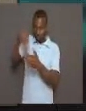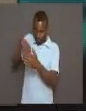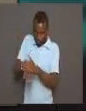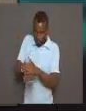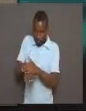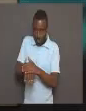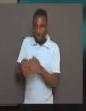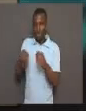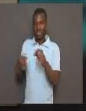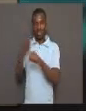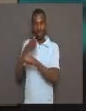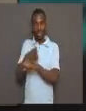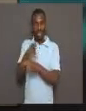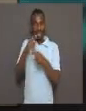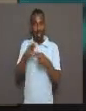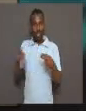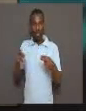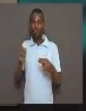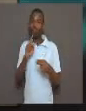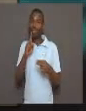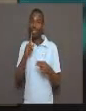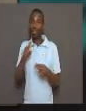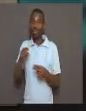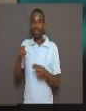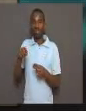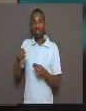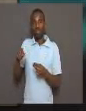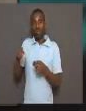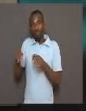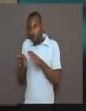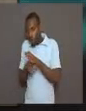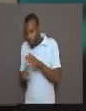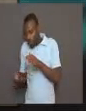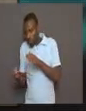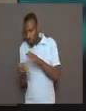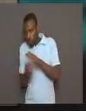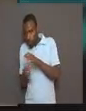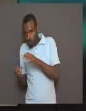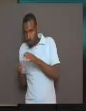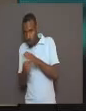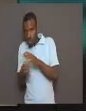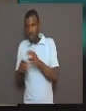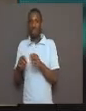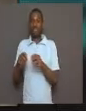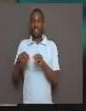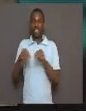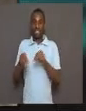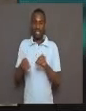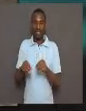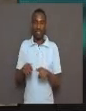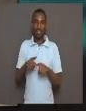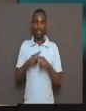When a similar egg is placed into a jug of plain water,